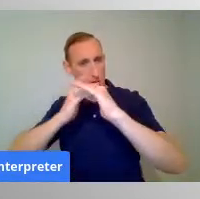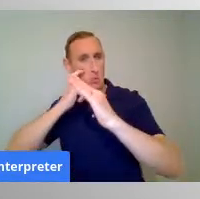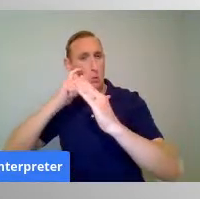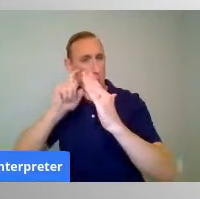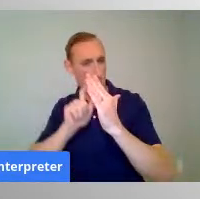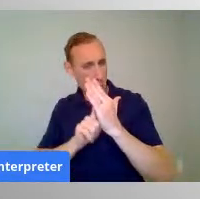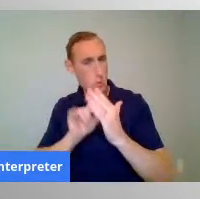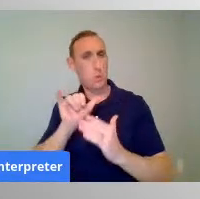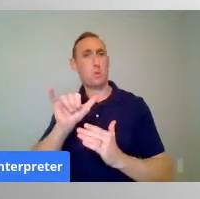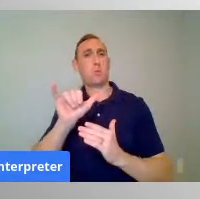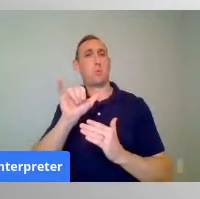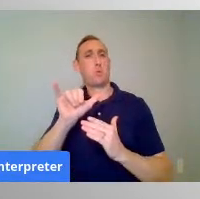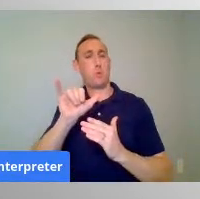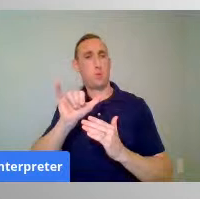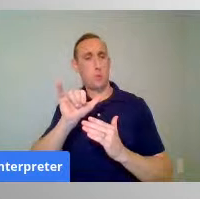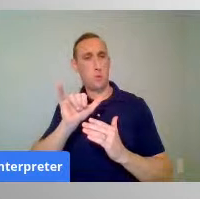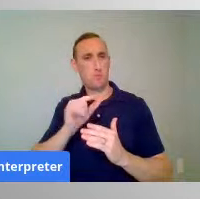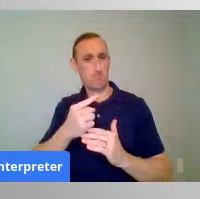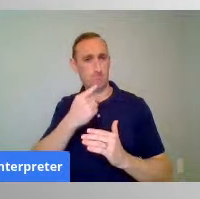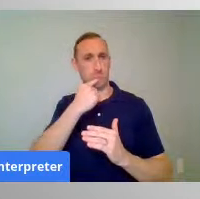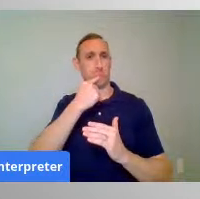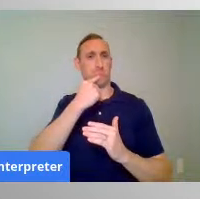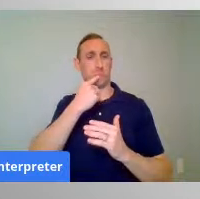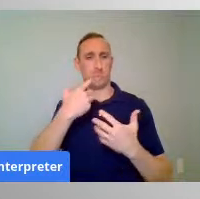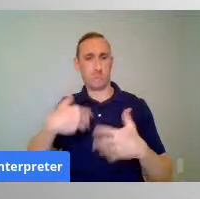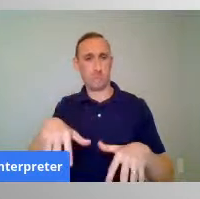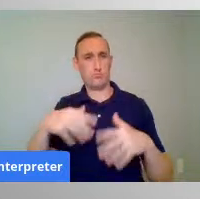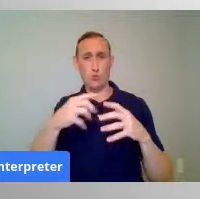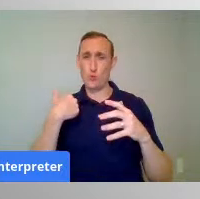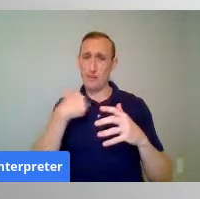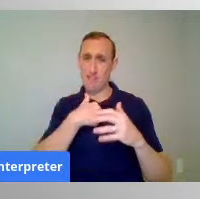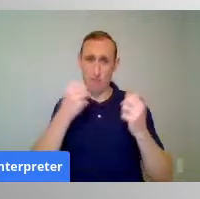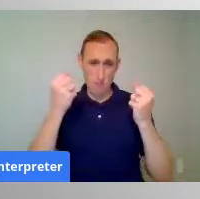have. So we have some phenomenal things going on.